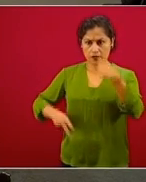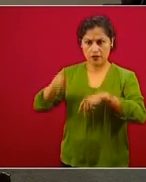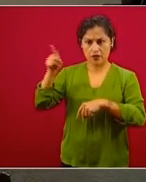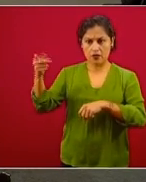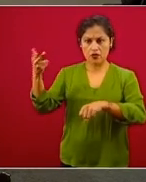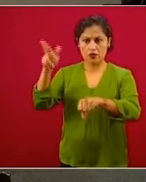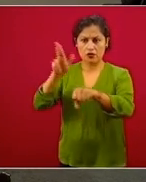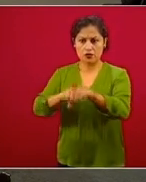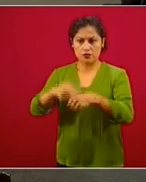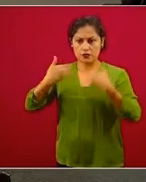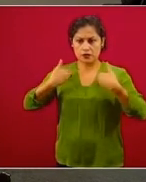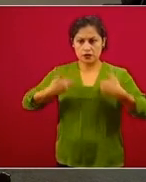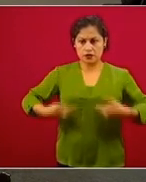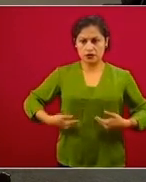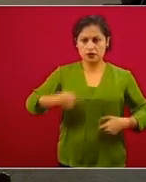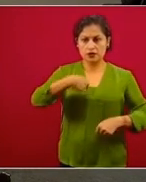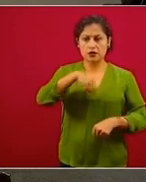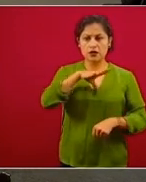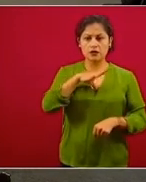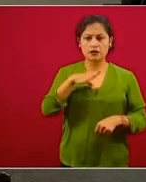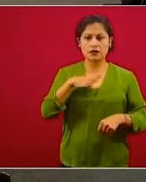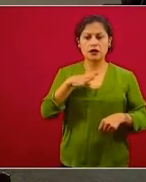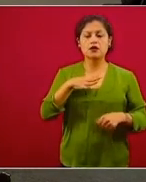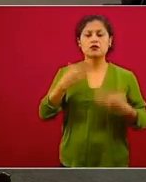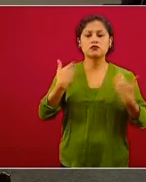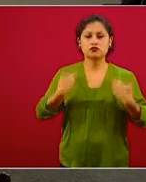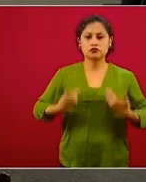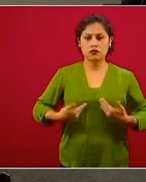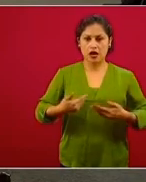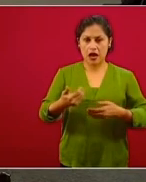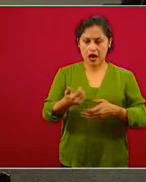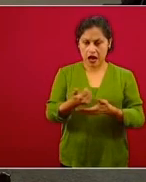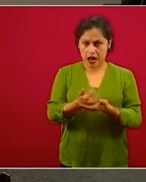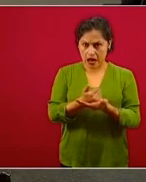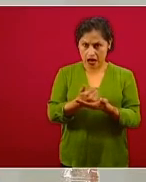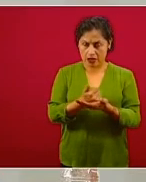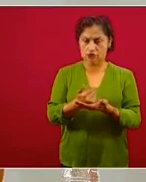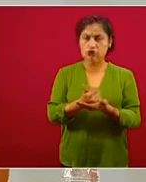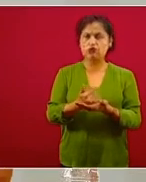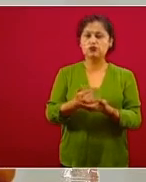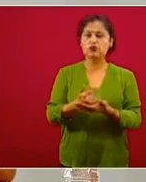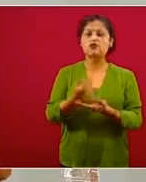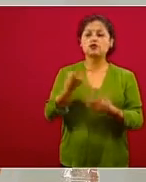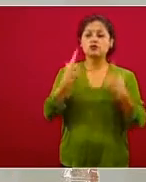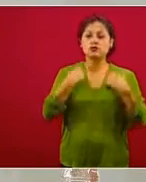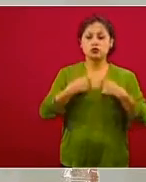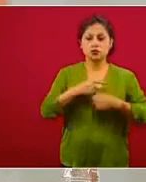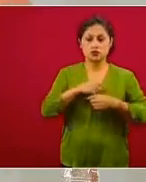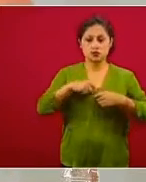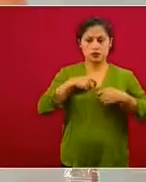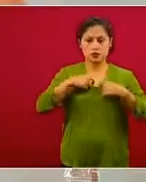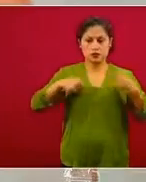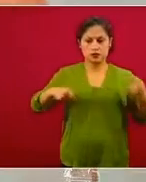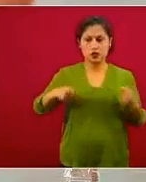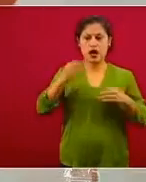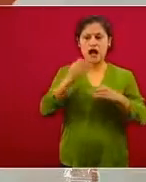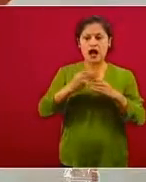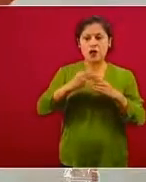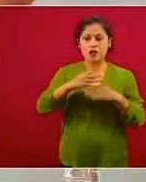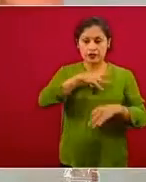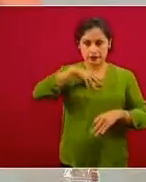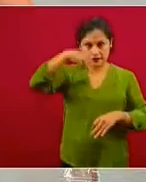I'm just coming from work, I'm wearing my uniform, and we use this uniform. We usually use